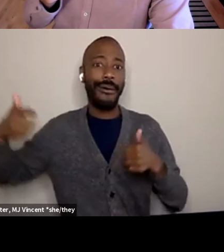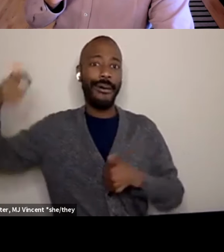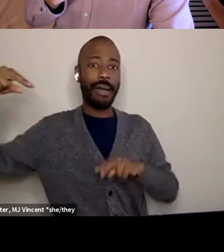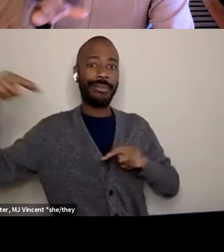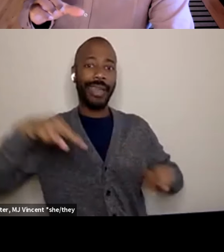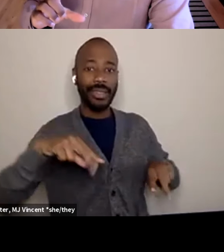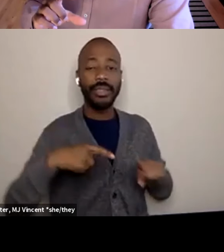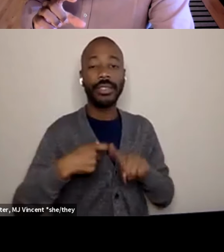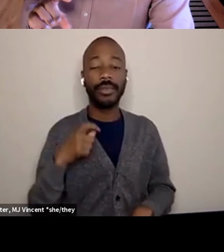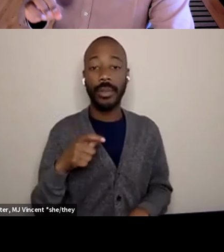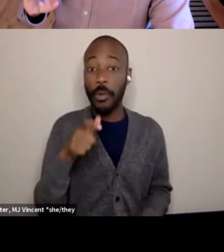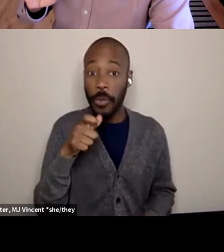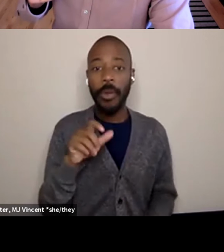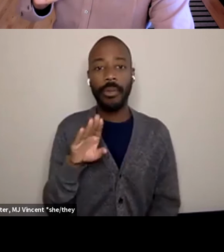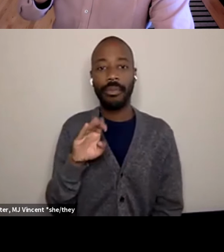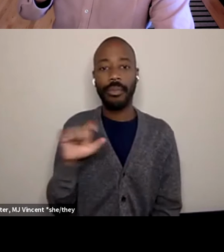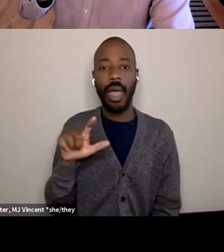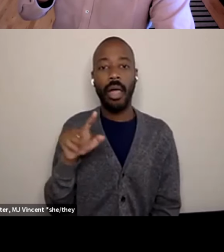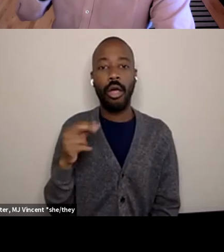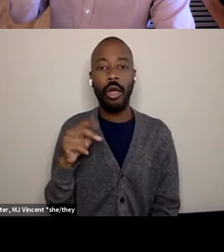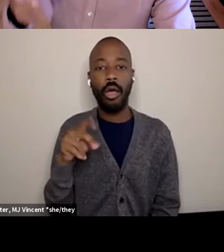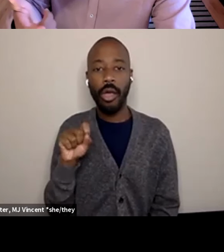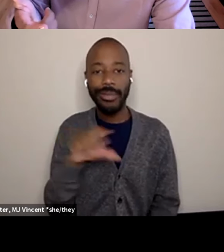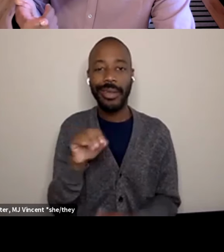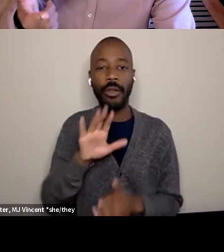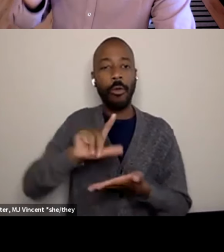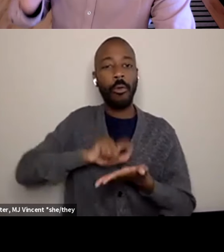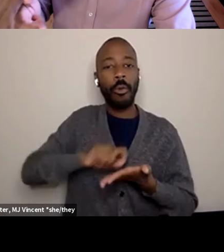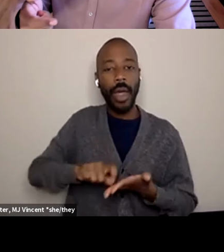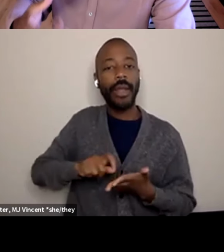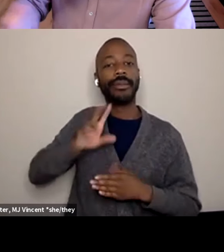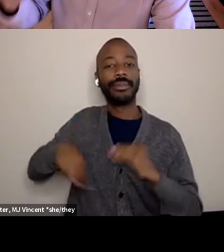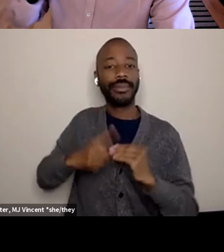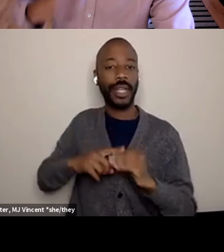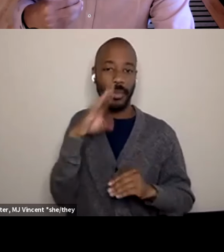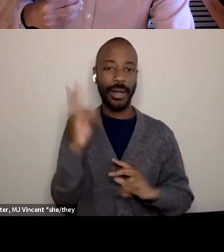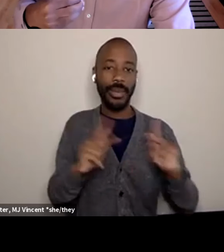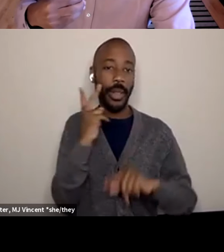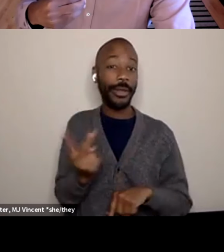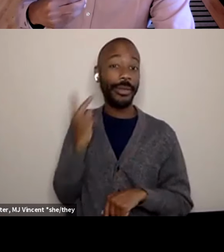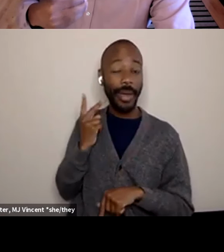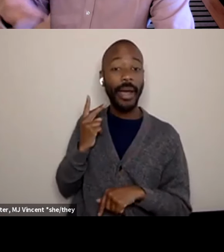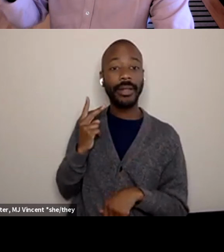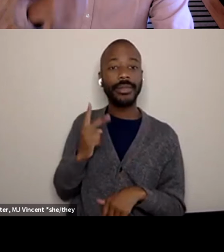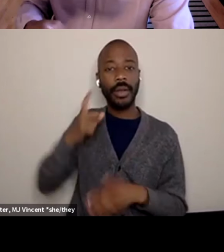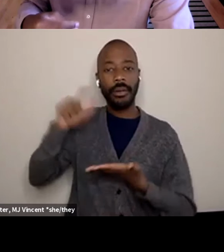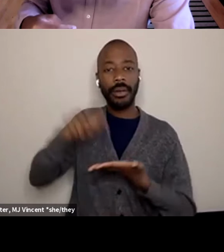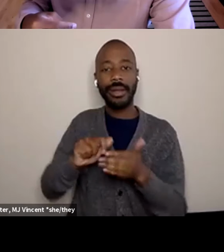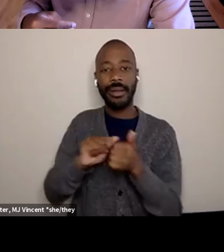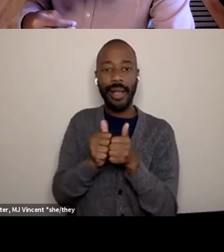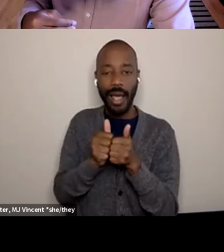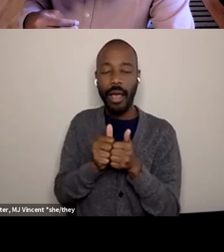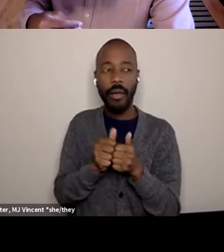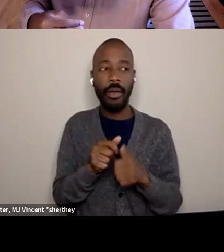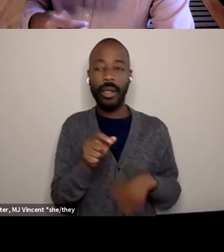in her writing about, you know, Black people's looking back and recognizing how they are seen and stigmatized in the